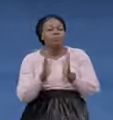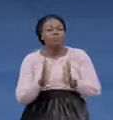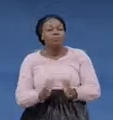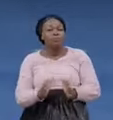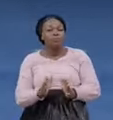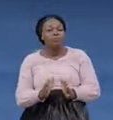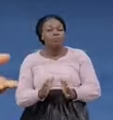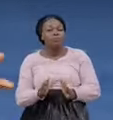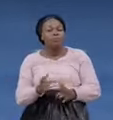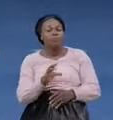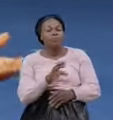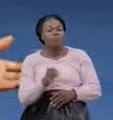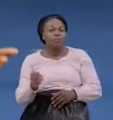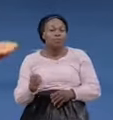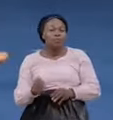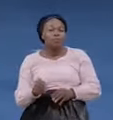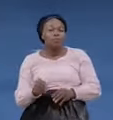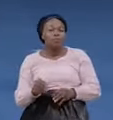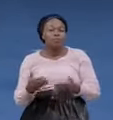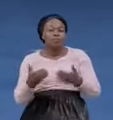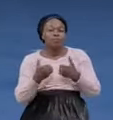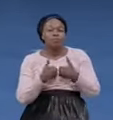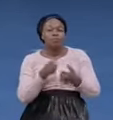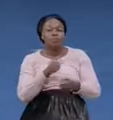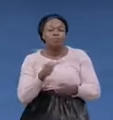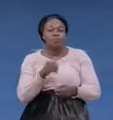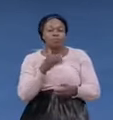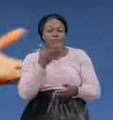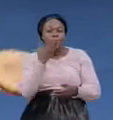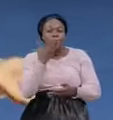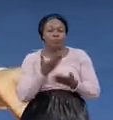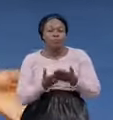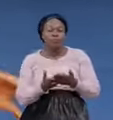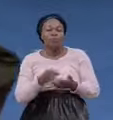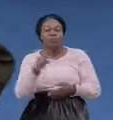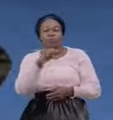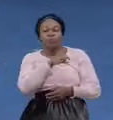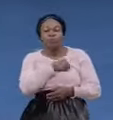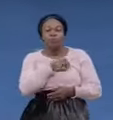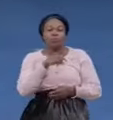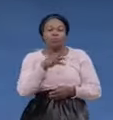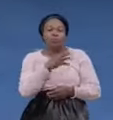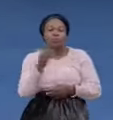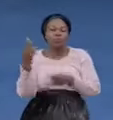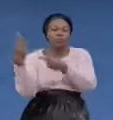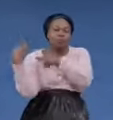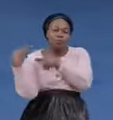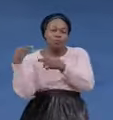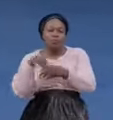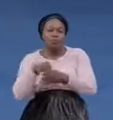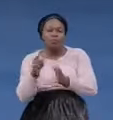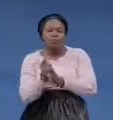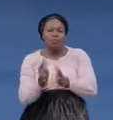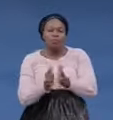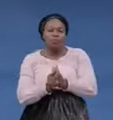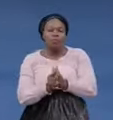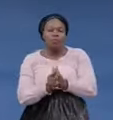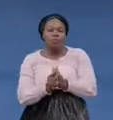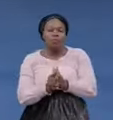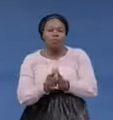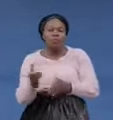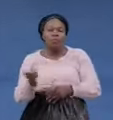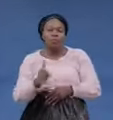law, defending it in civil or criminal proceedings. Universally, where there is no law, there is no offense. But in